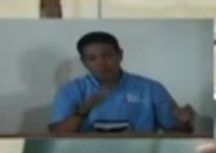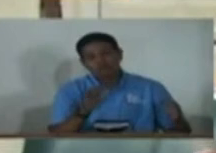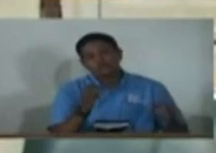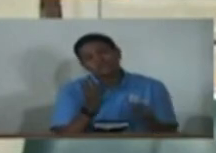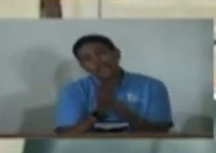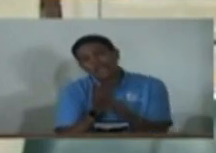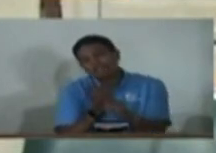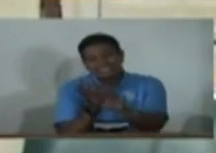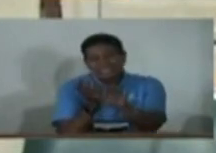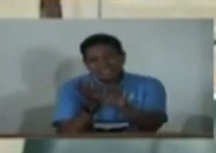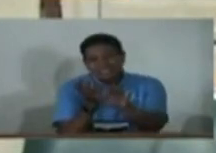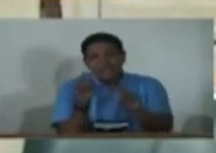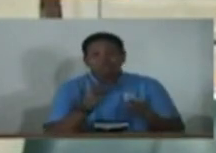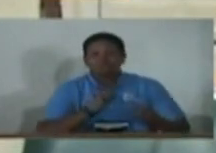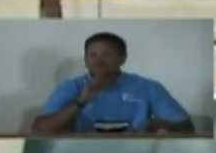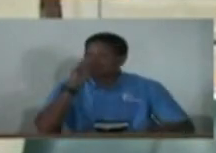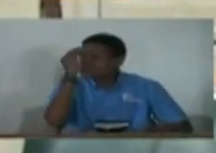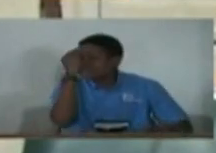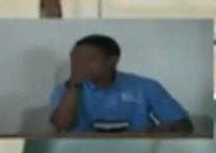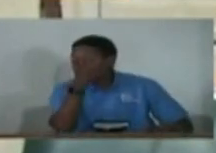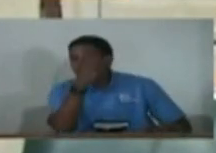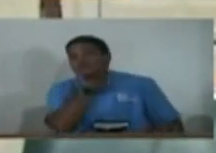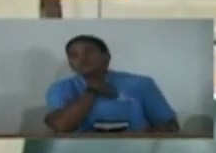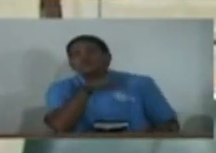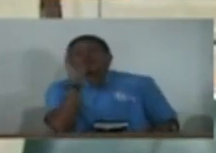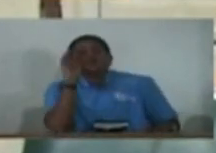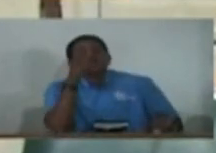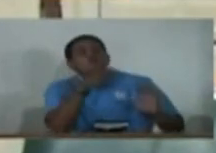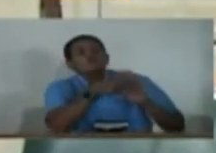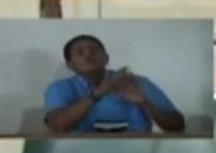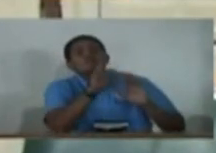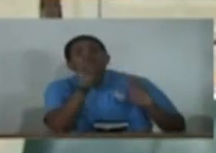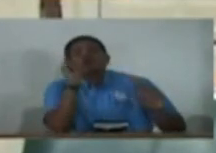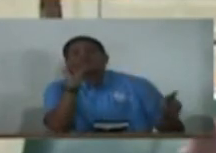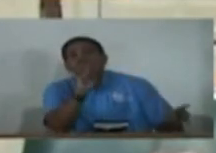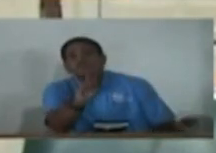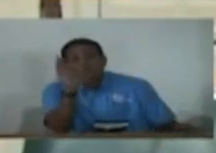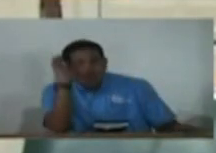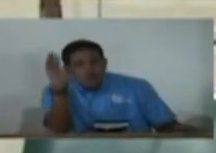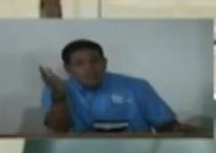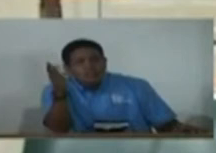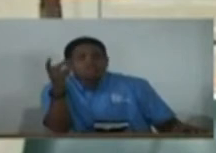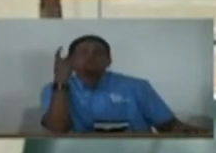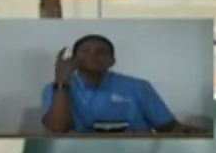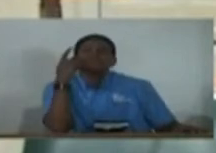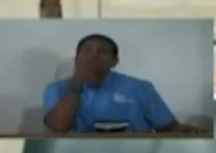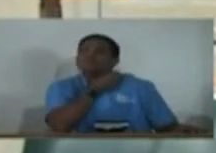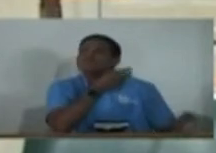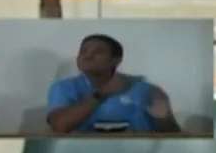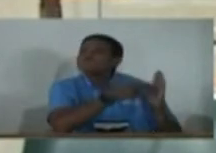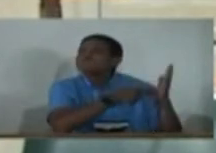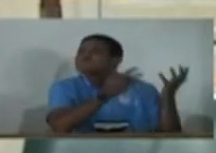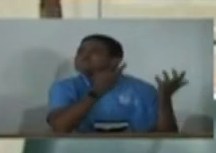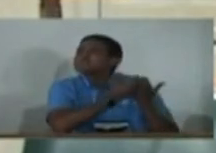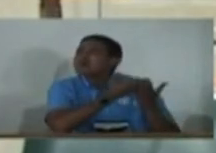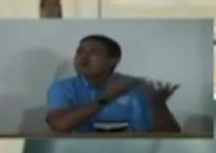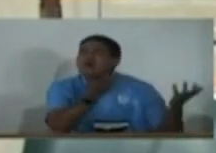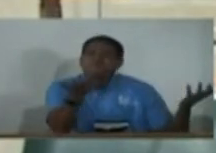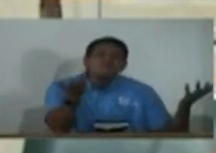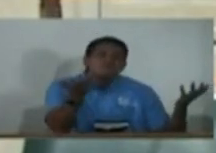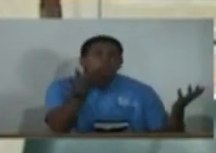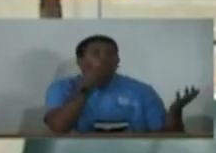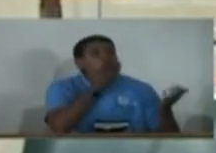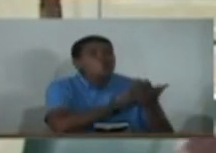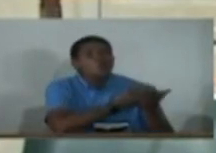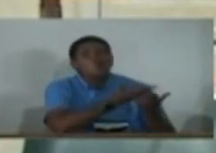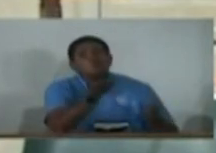precaution. As I've said, we're going to review it. We're seeing how well those protocols are going to be maintained as soon